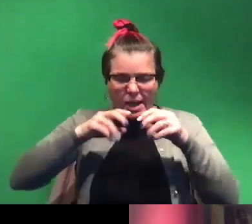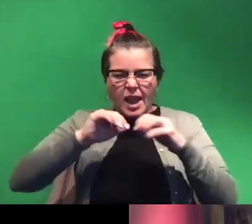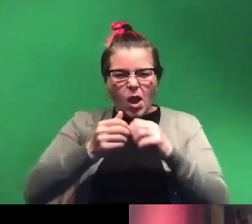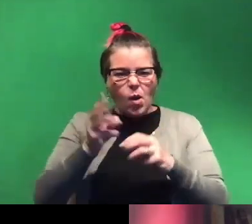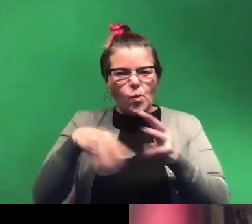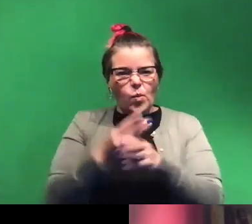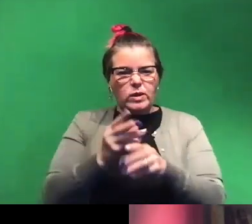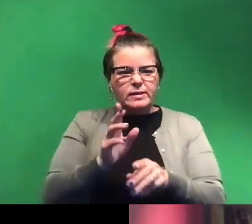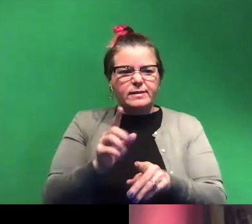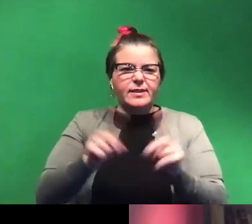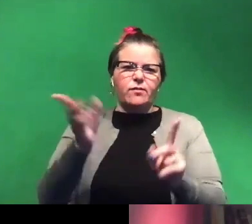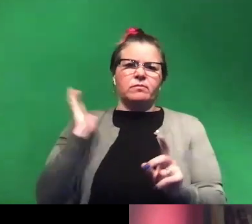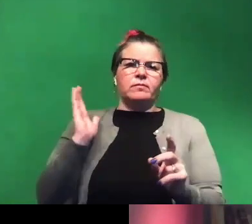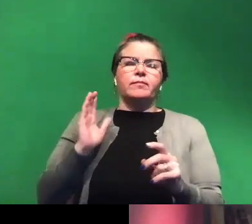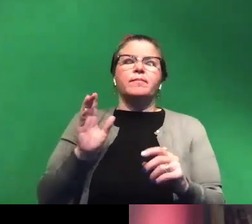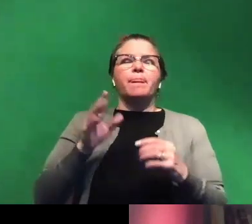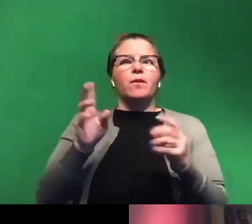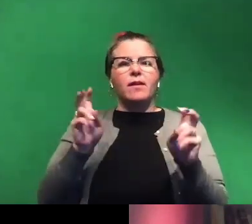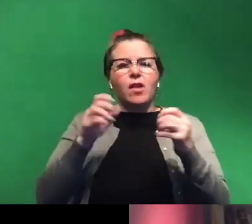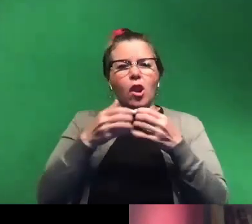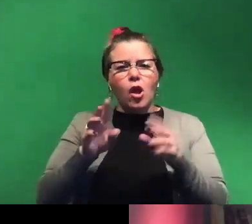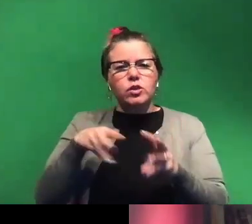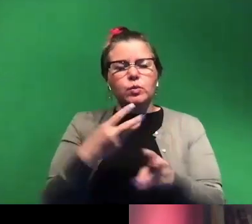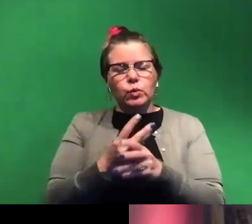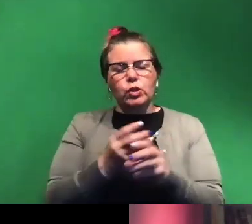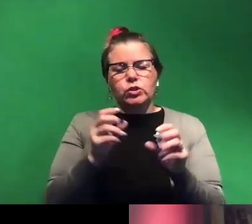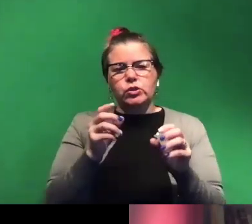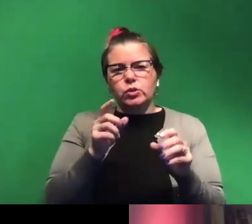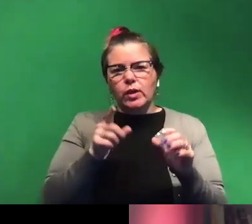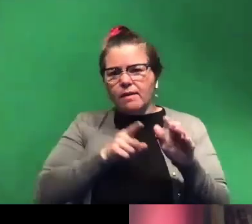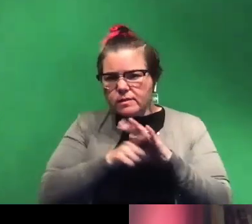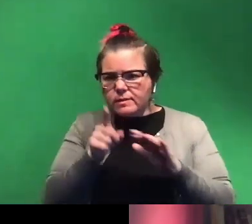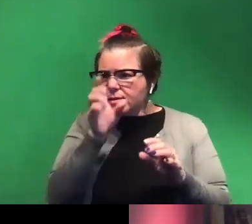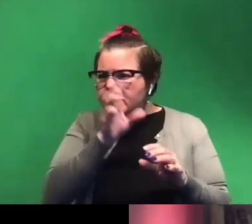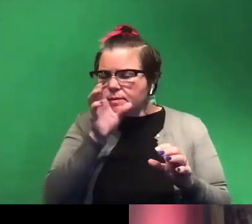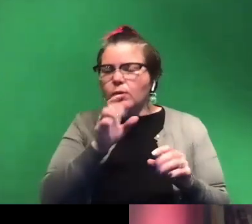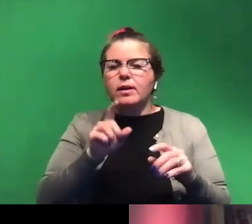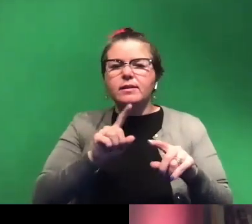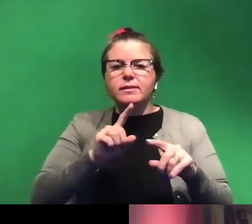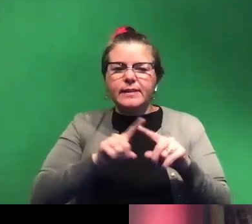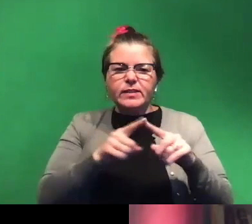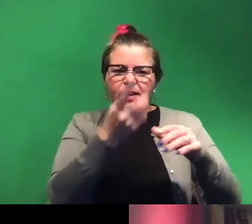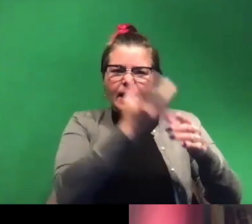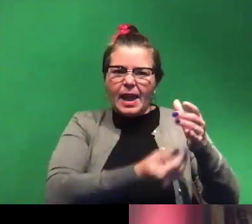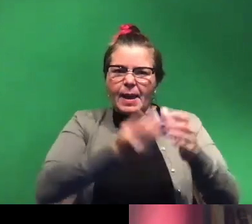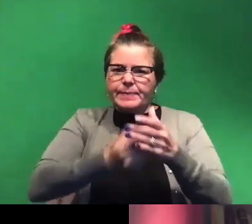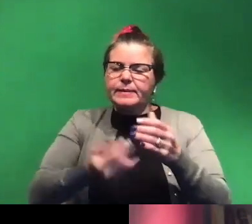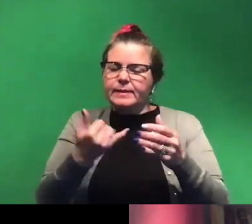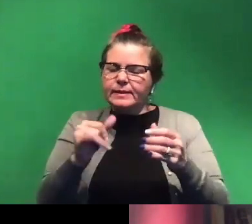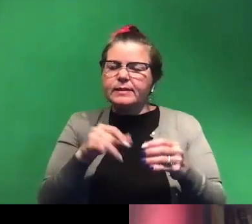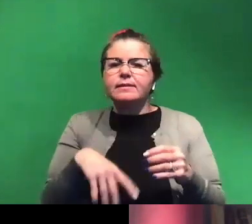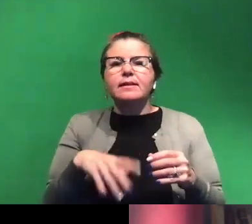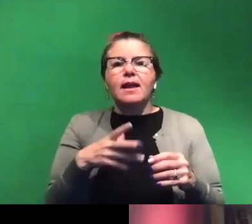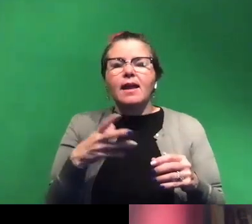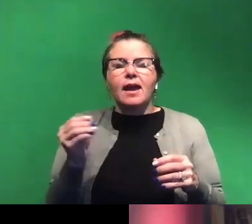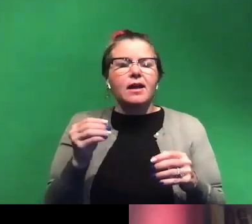there are entire lost worlds to explore, and all these gaps that we still have. And part of it is it's such a vibrant science